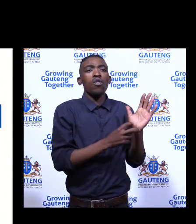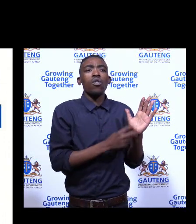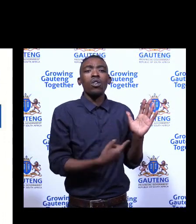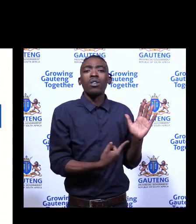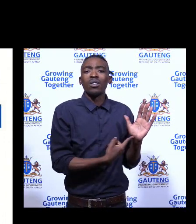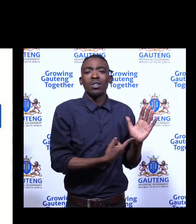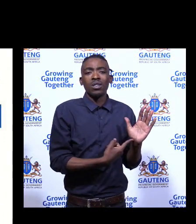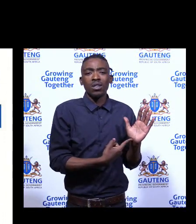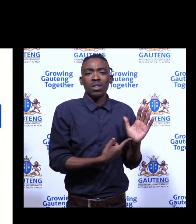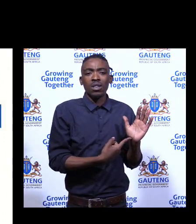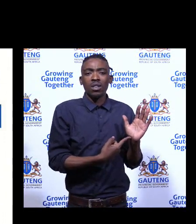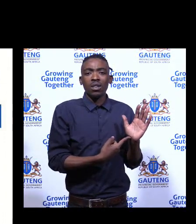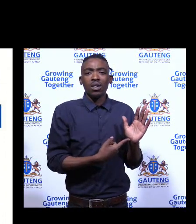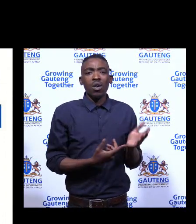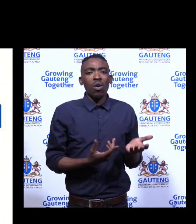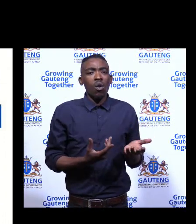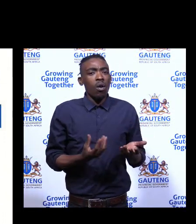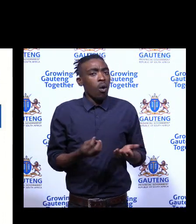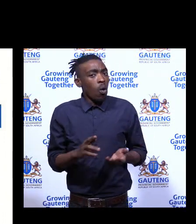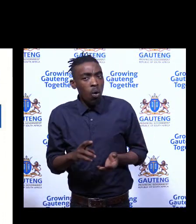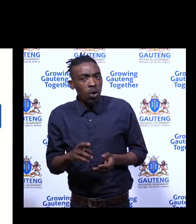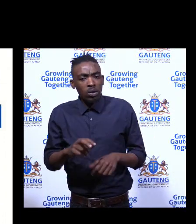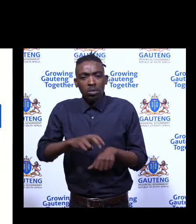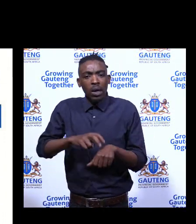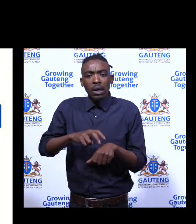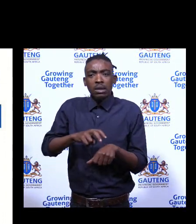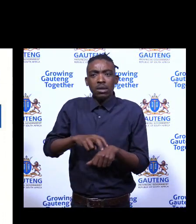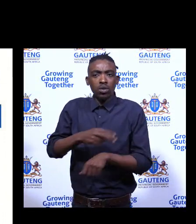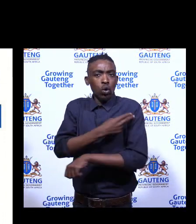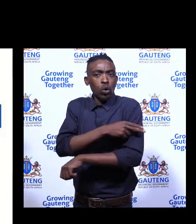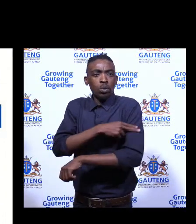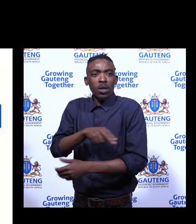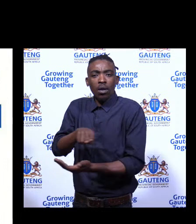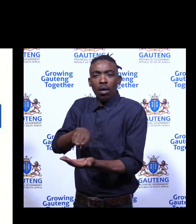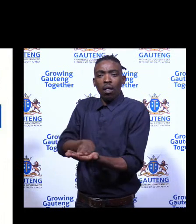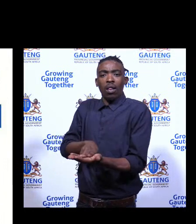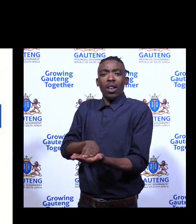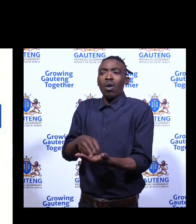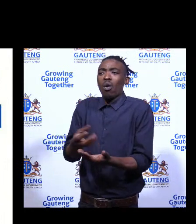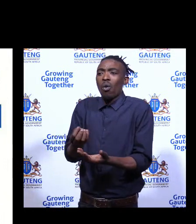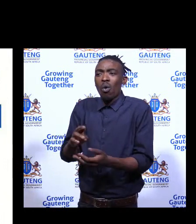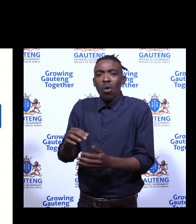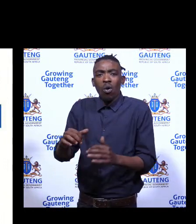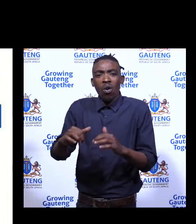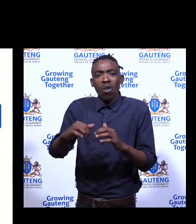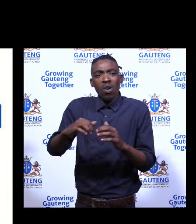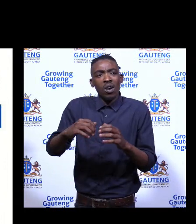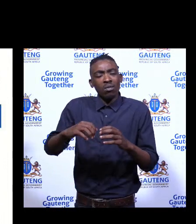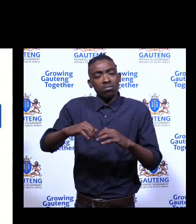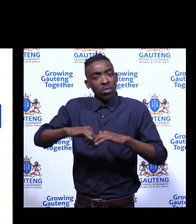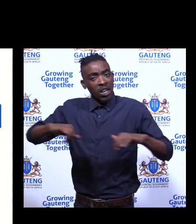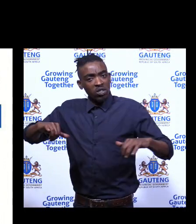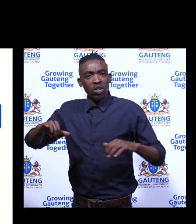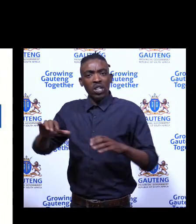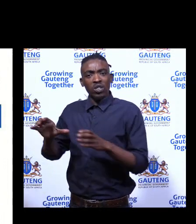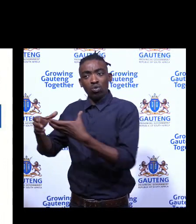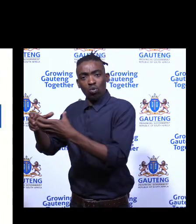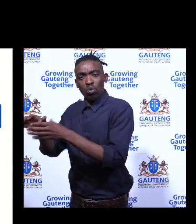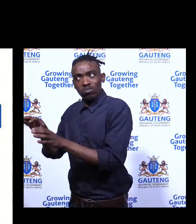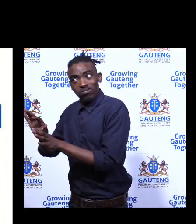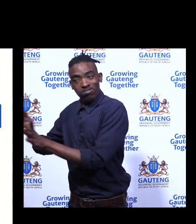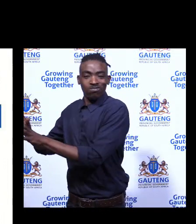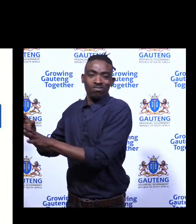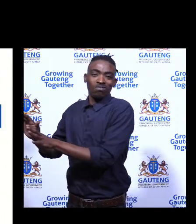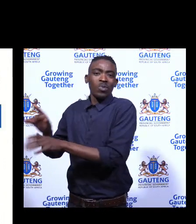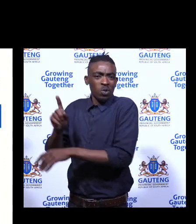care where they need a hospital admissions, or are they patients who need to stay, who can be at home? And as a result,